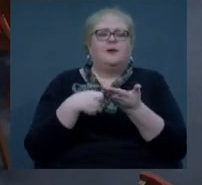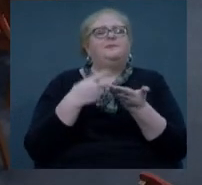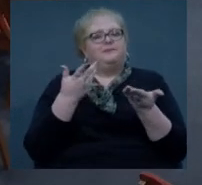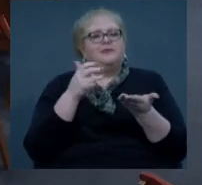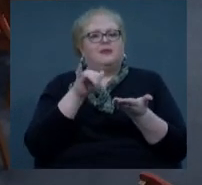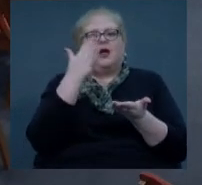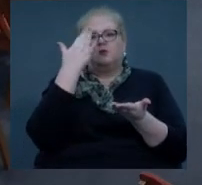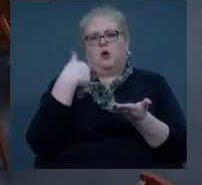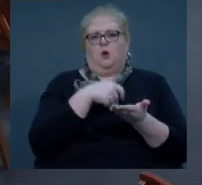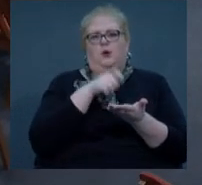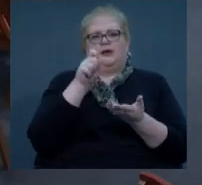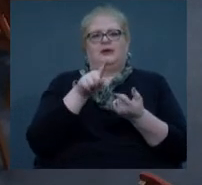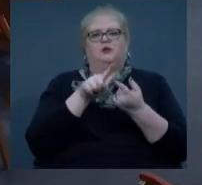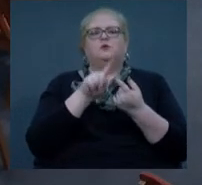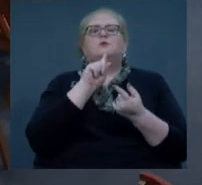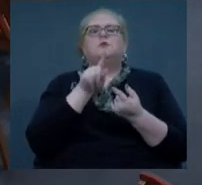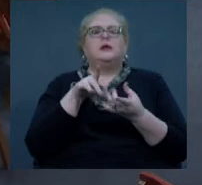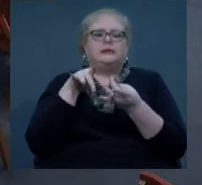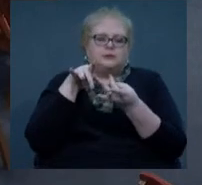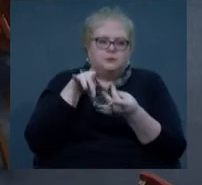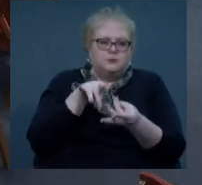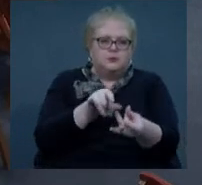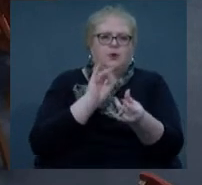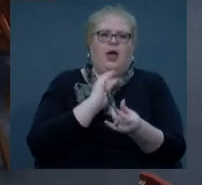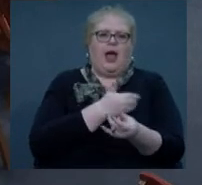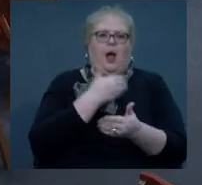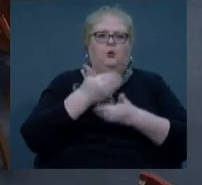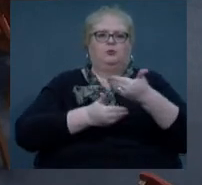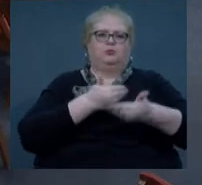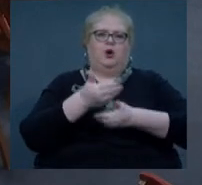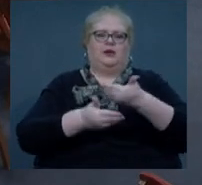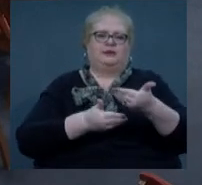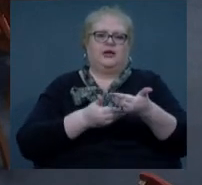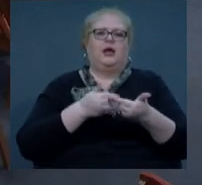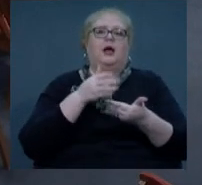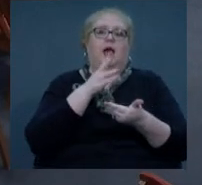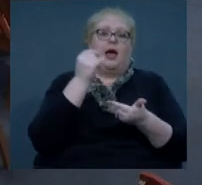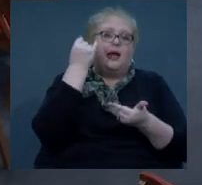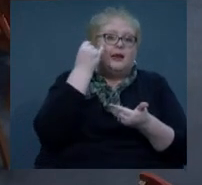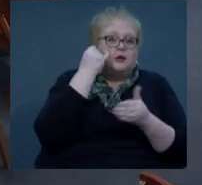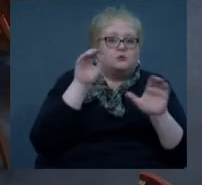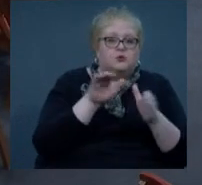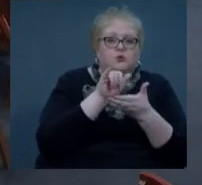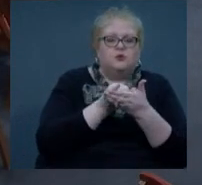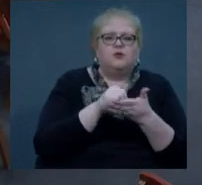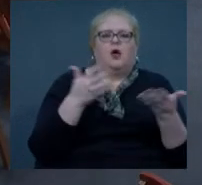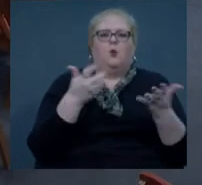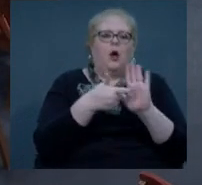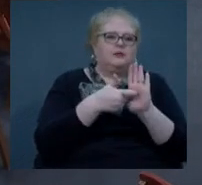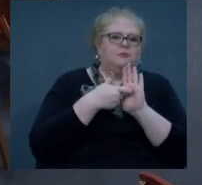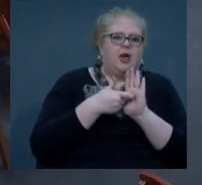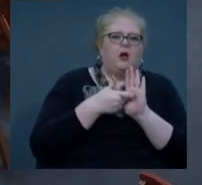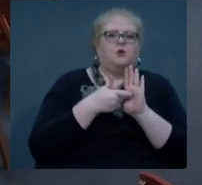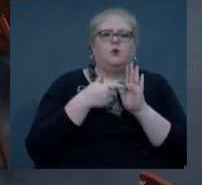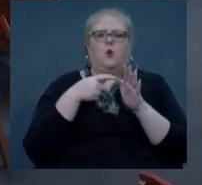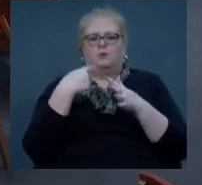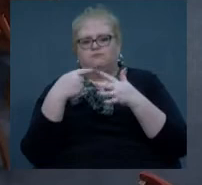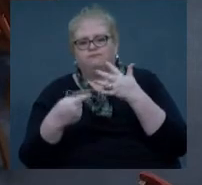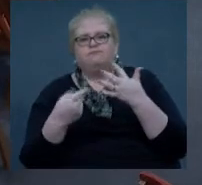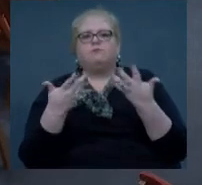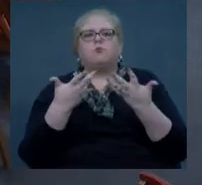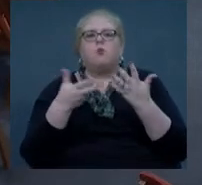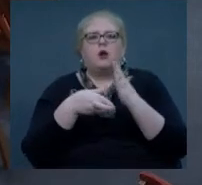some of this process. We need to choose what is, if they're going to be there, what we need to go over and mandatory to have, like at that